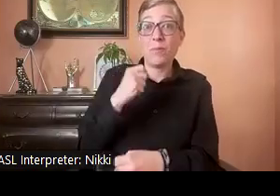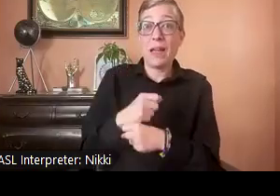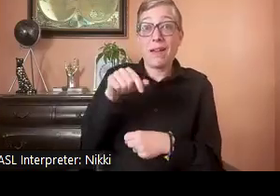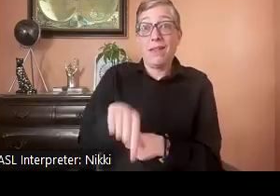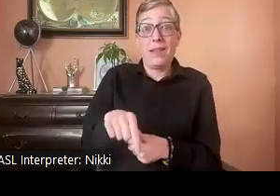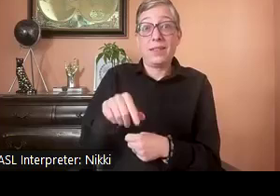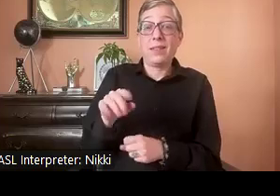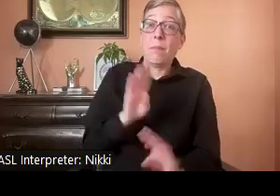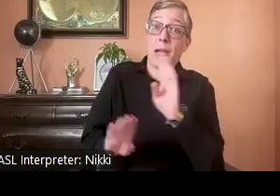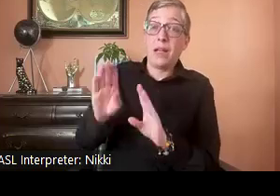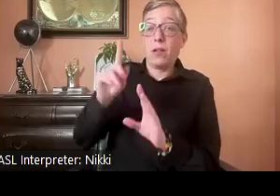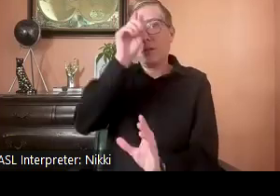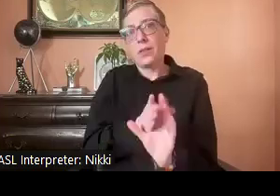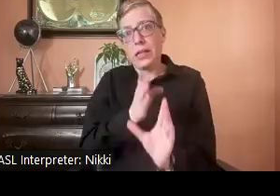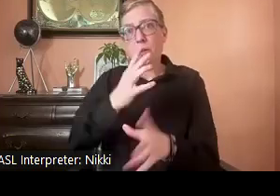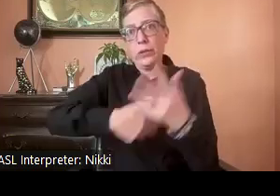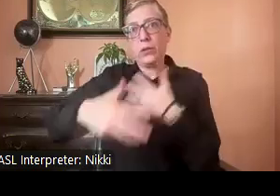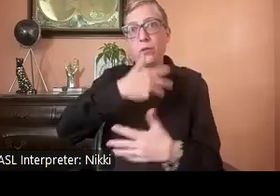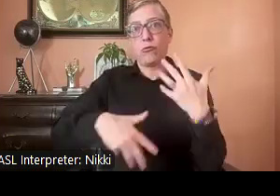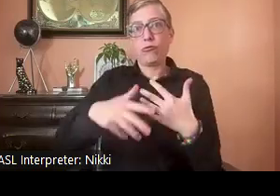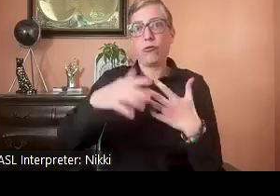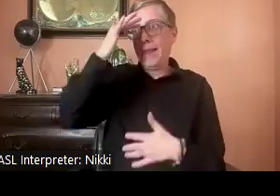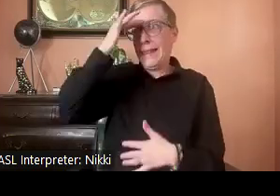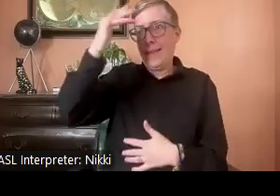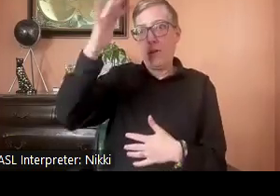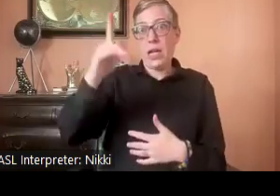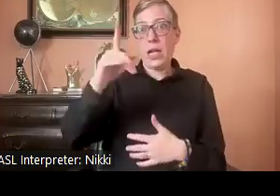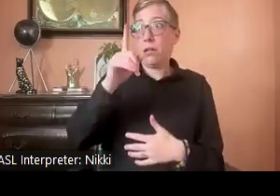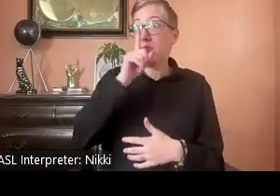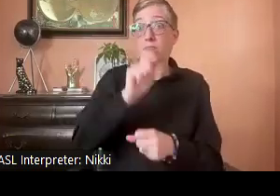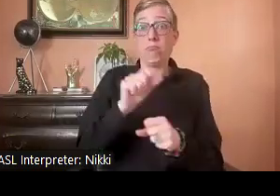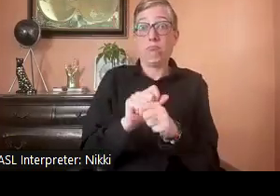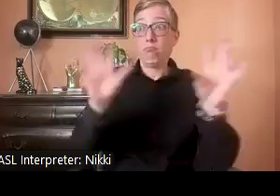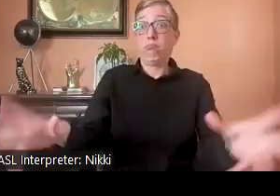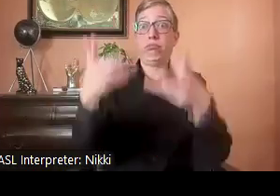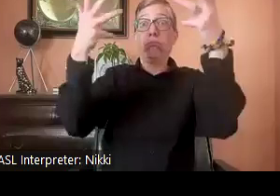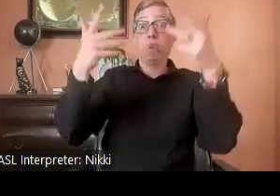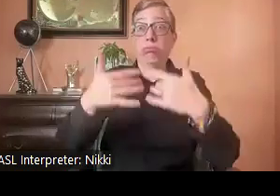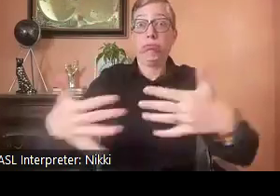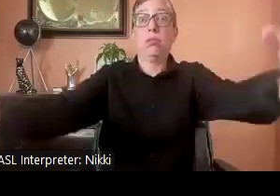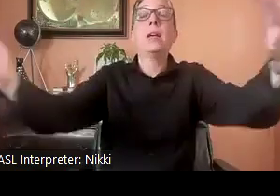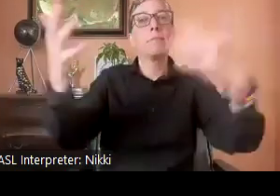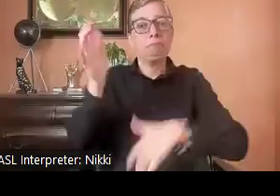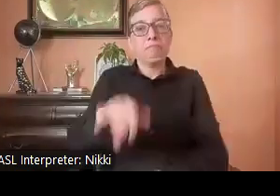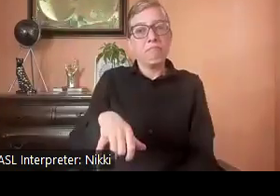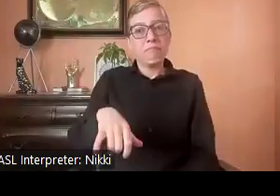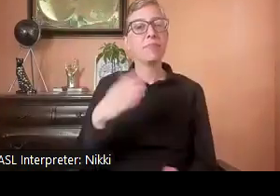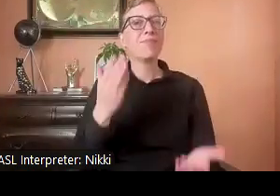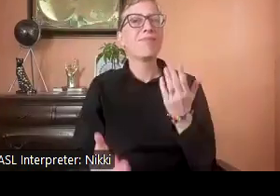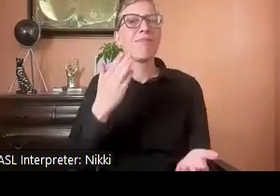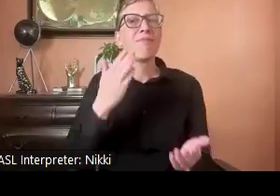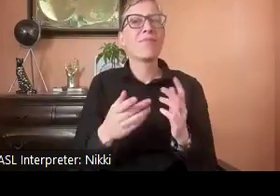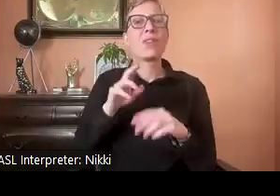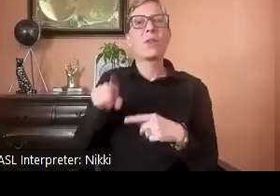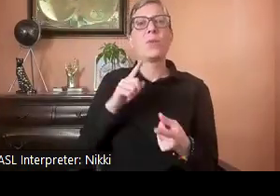write about it and promote it in a big way. And I would imagine some of this may have started much before, when John Romano and